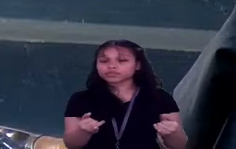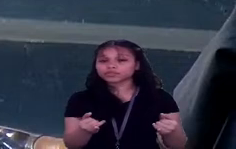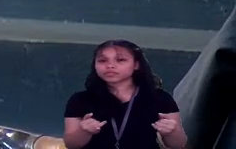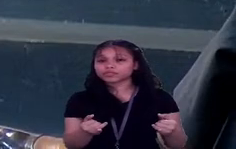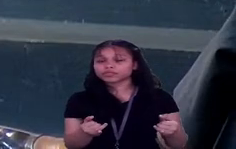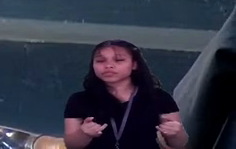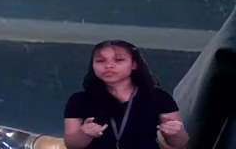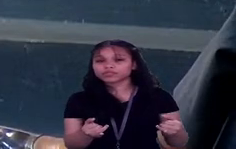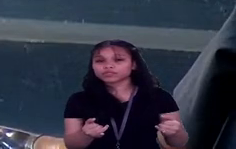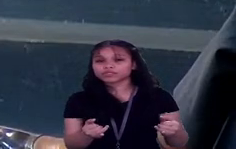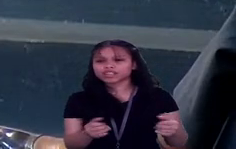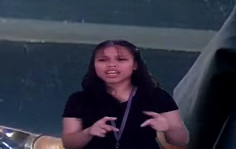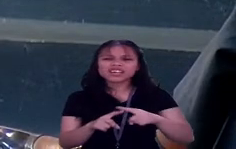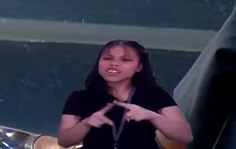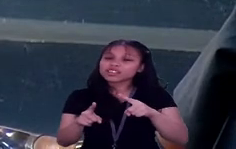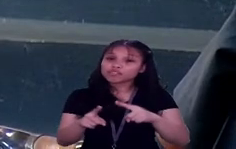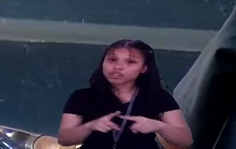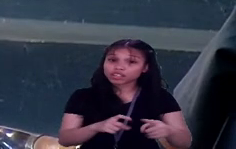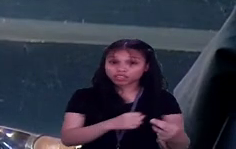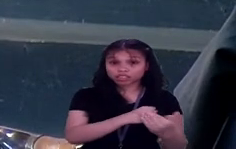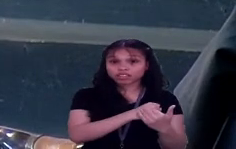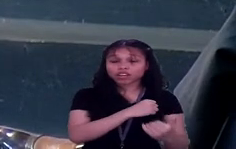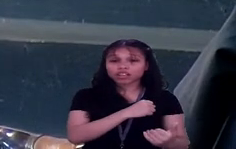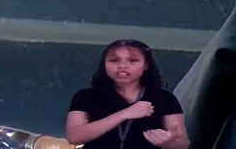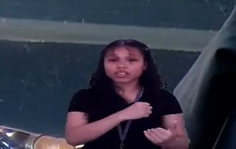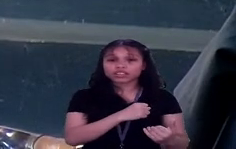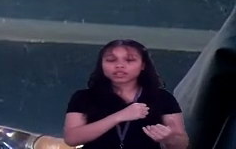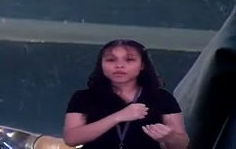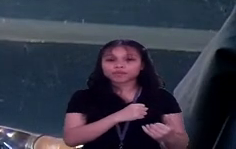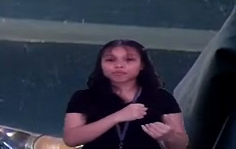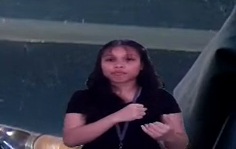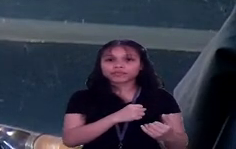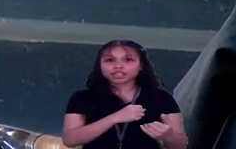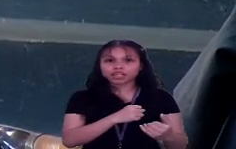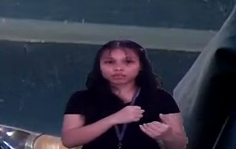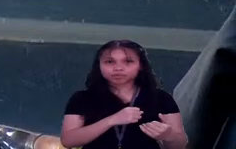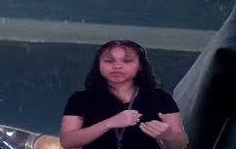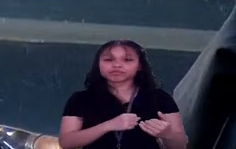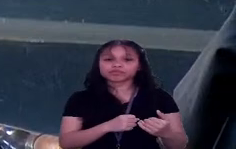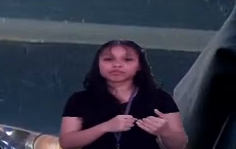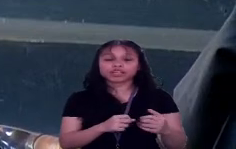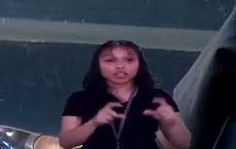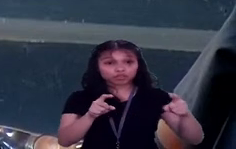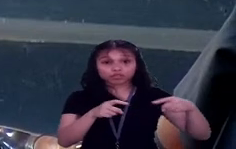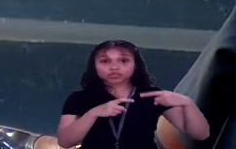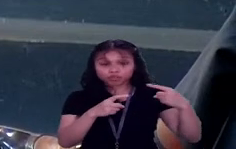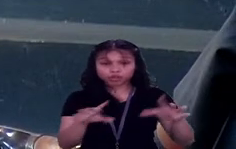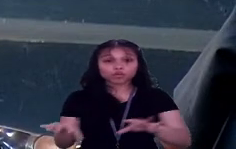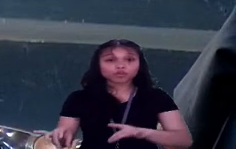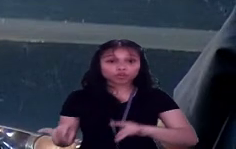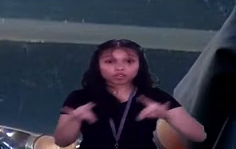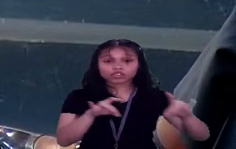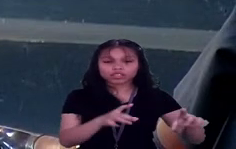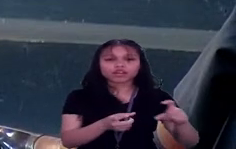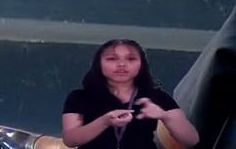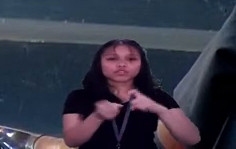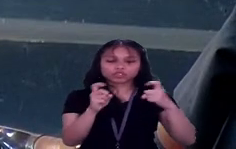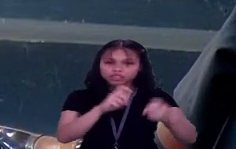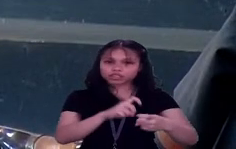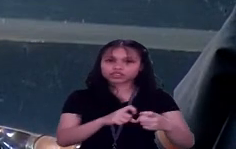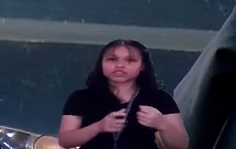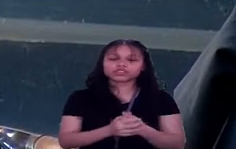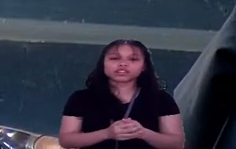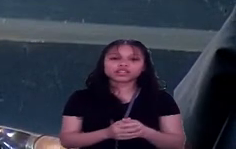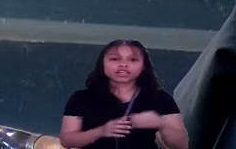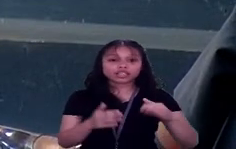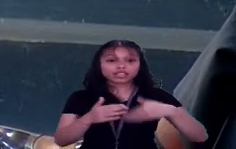those 4 men have different callings. So by God's grace, I'll be that man to go to that field in Australia. I'll be going there